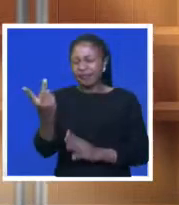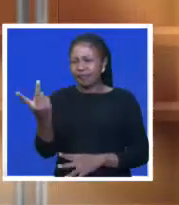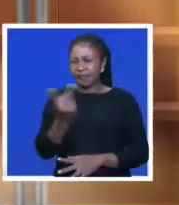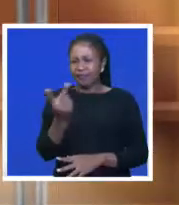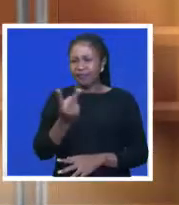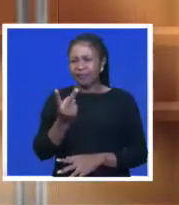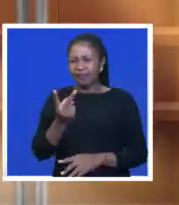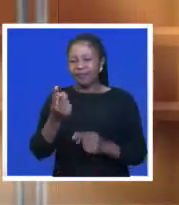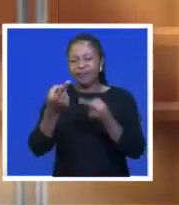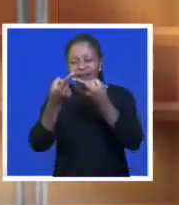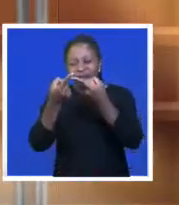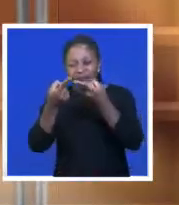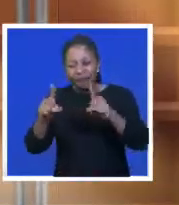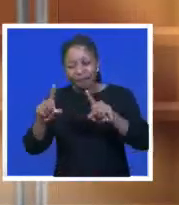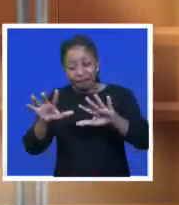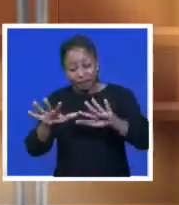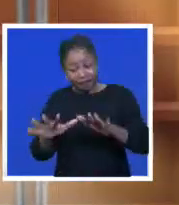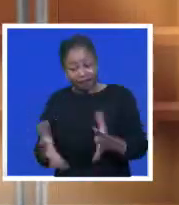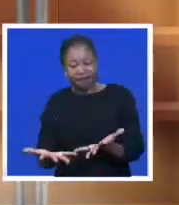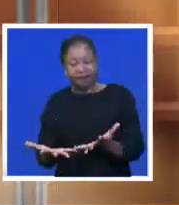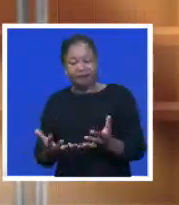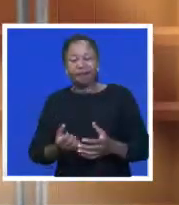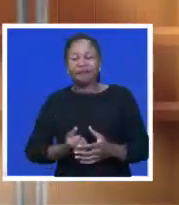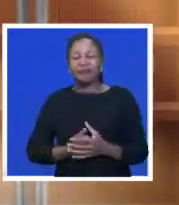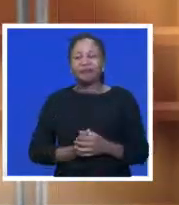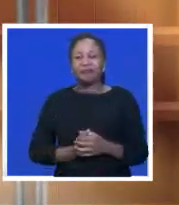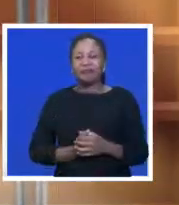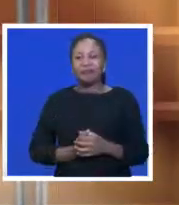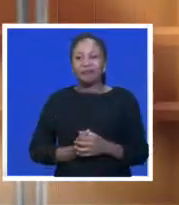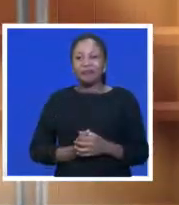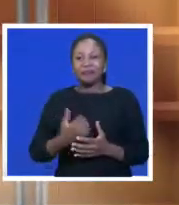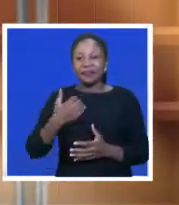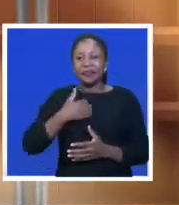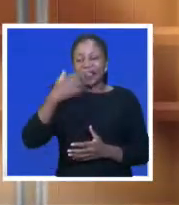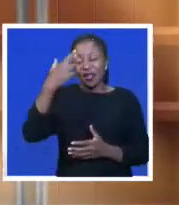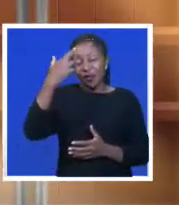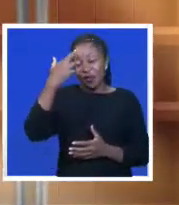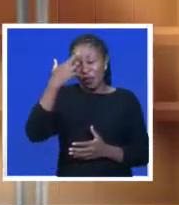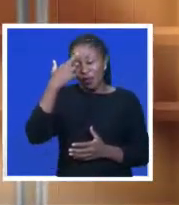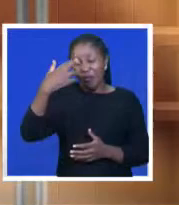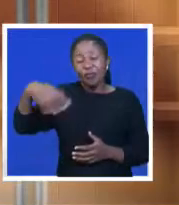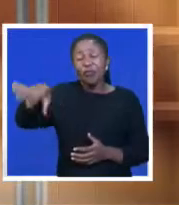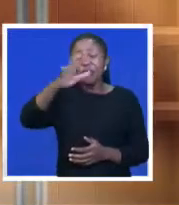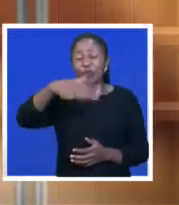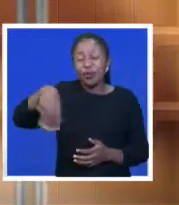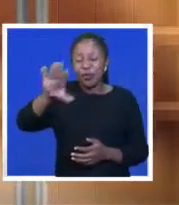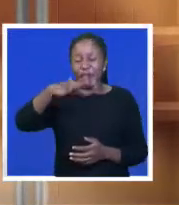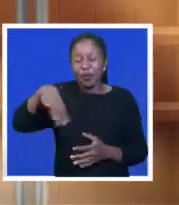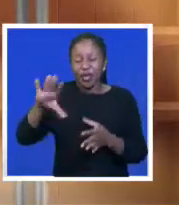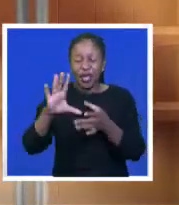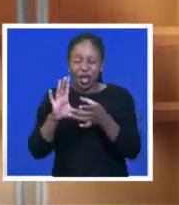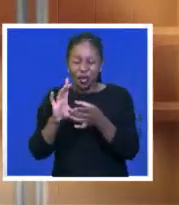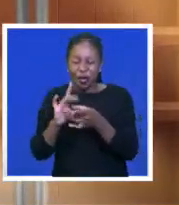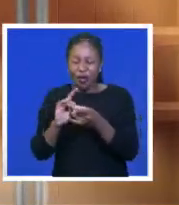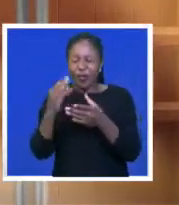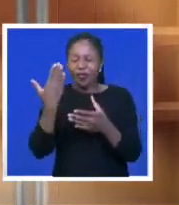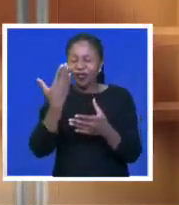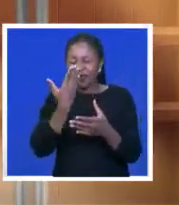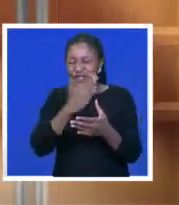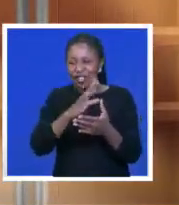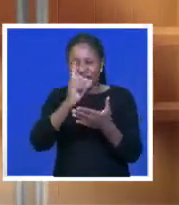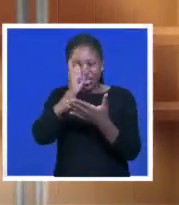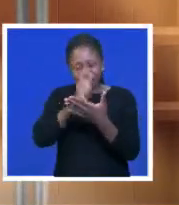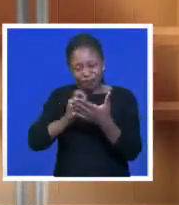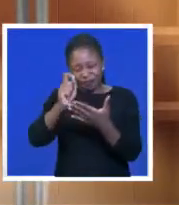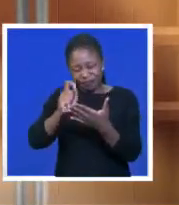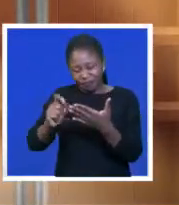Adam? I hope you're able to take down those questions, my learner at home. I'm now going to